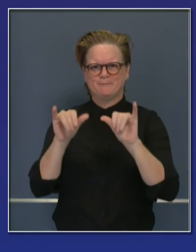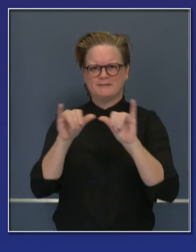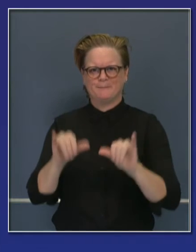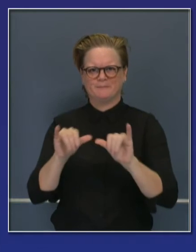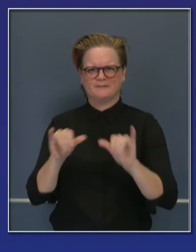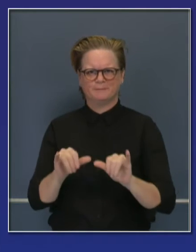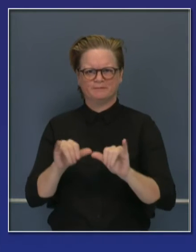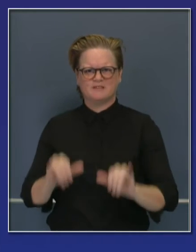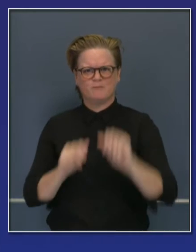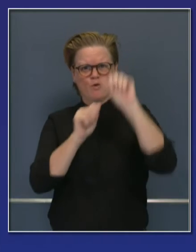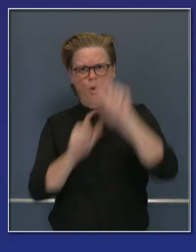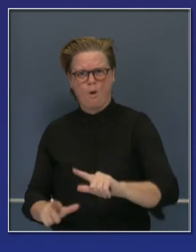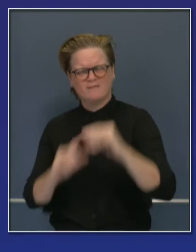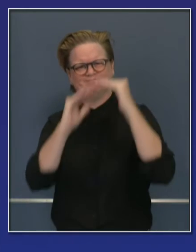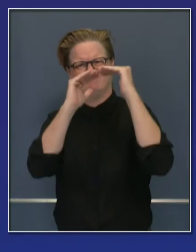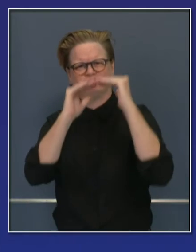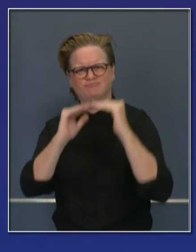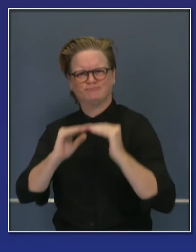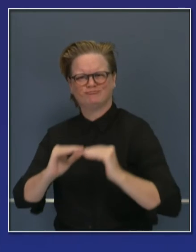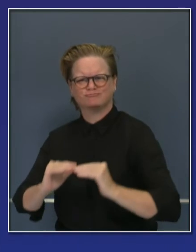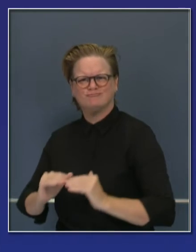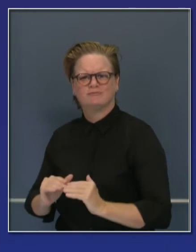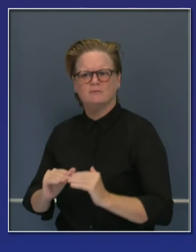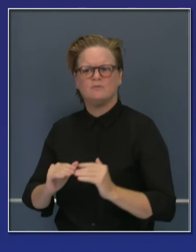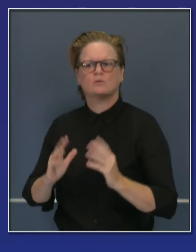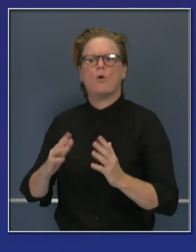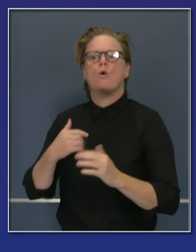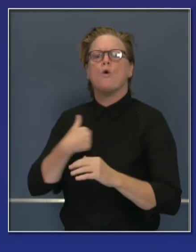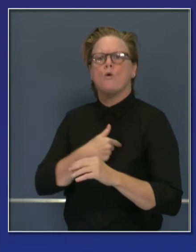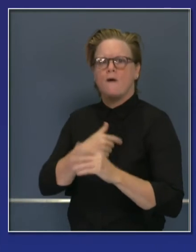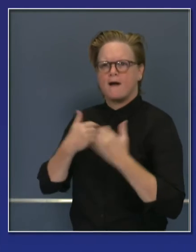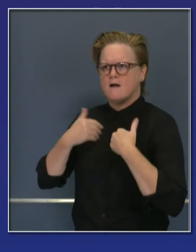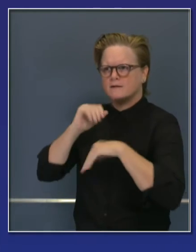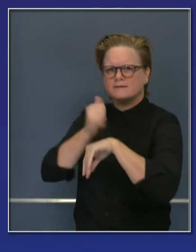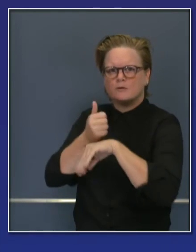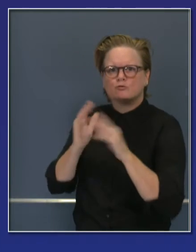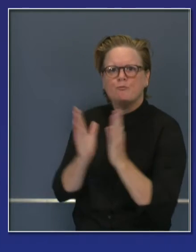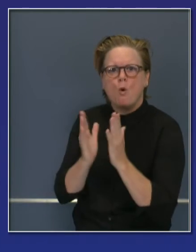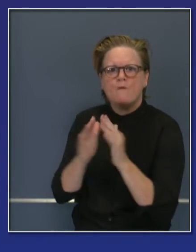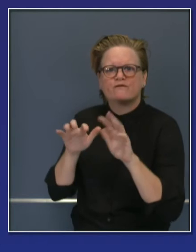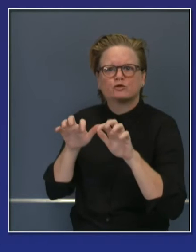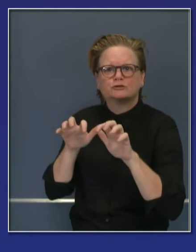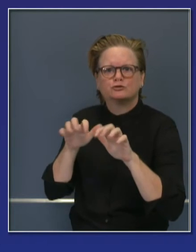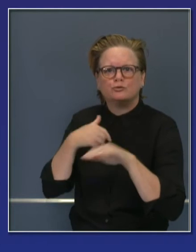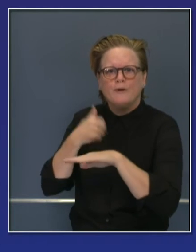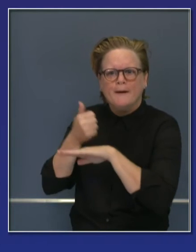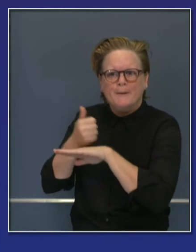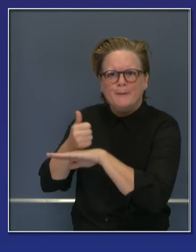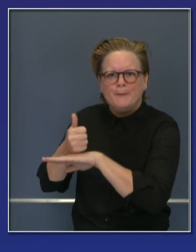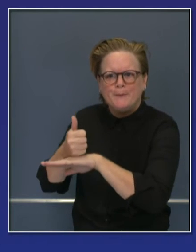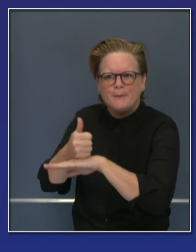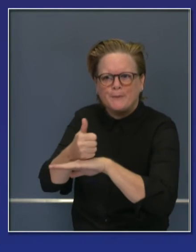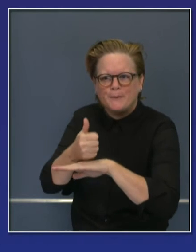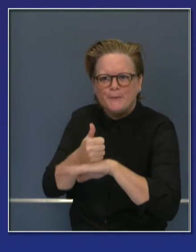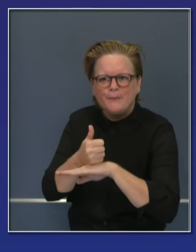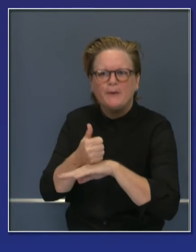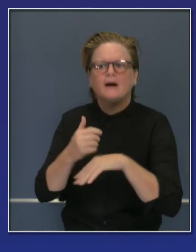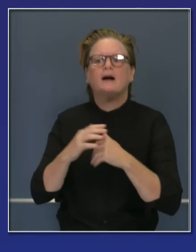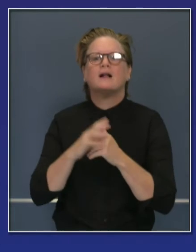smaller freezers and these other transport containers are also part of our planning and our